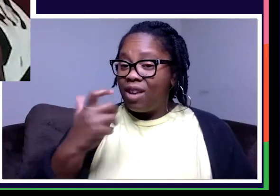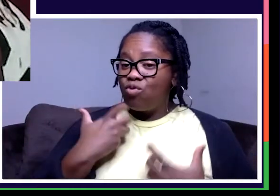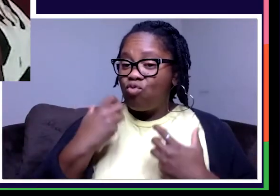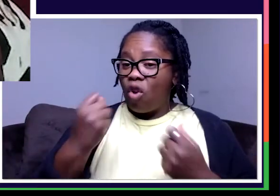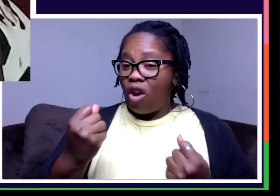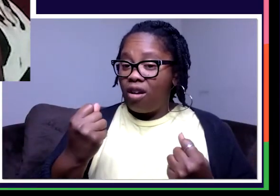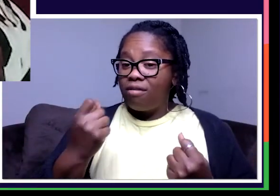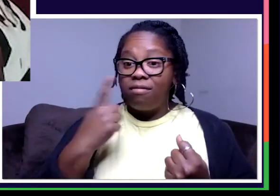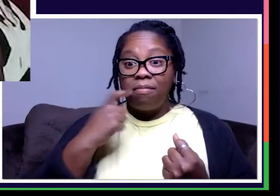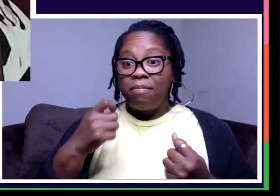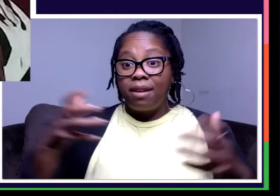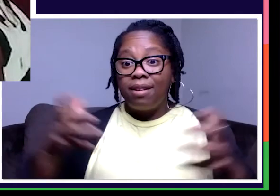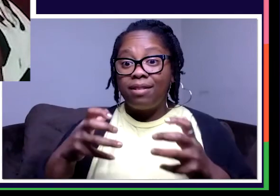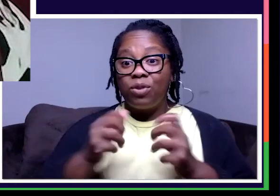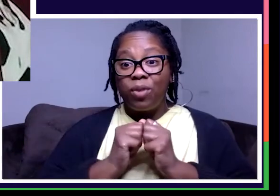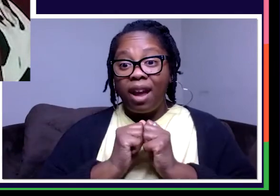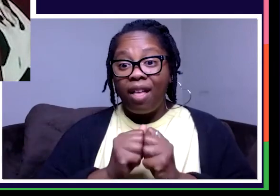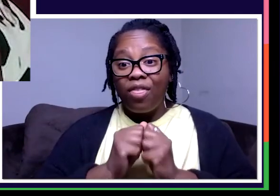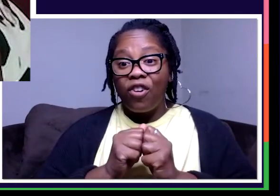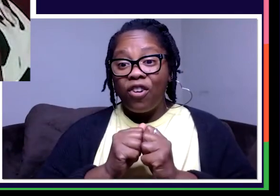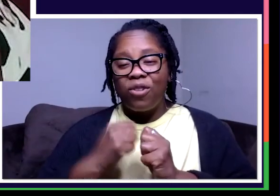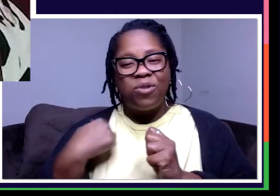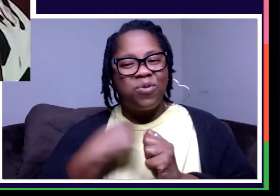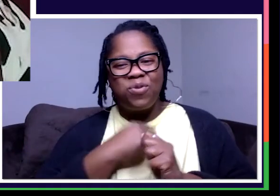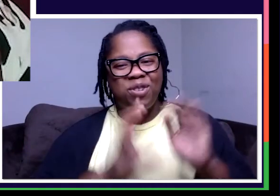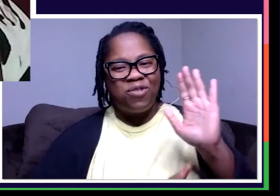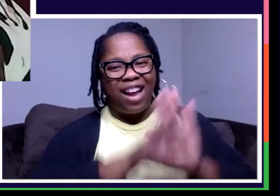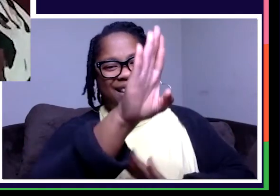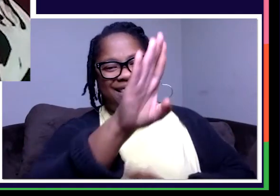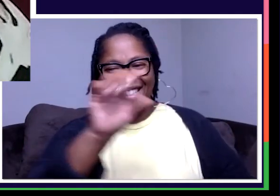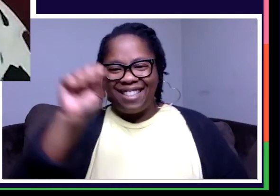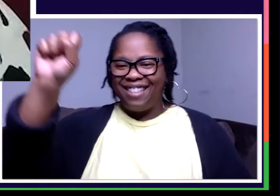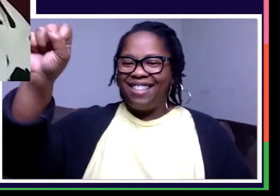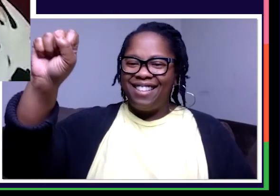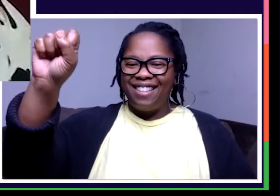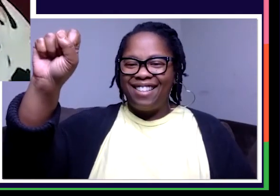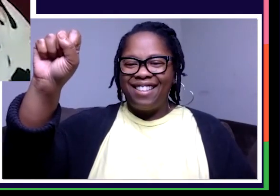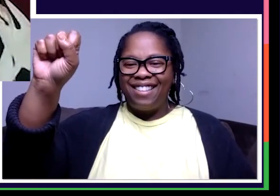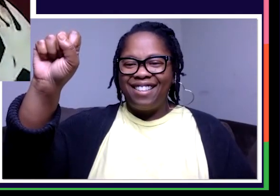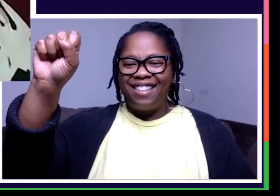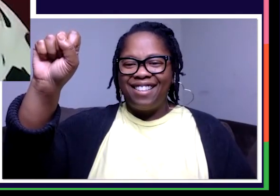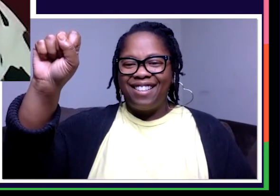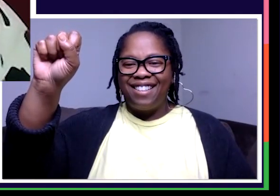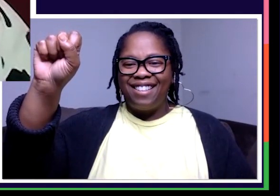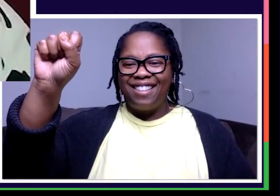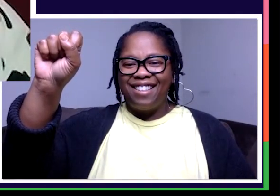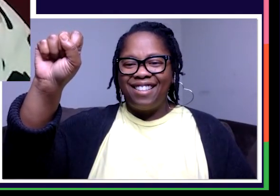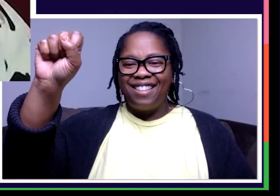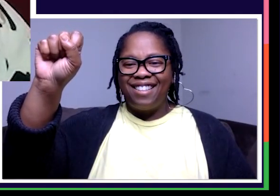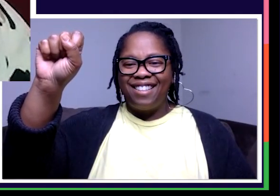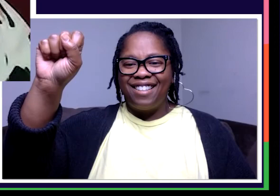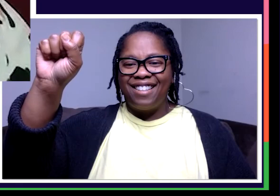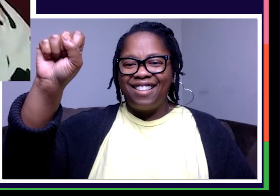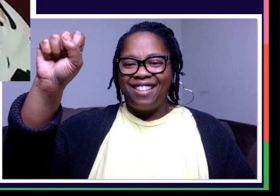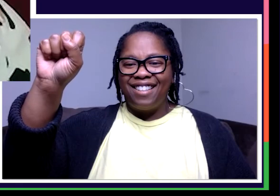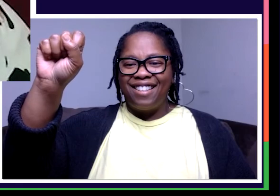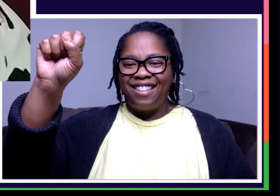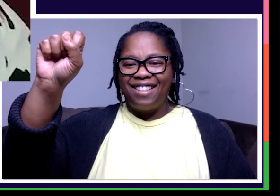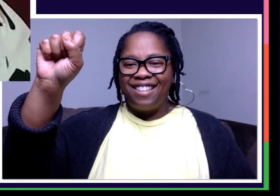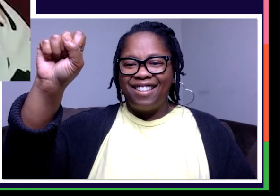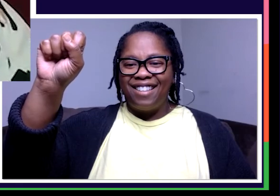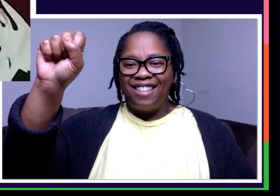Stay UTLA strong, because together we rise.